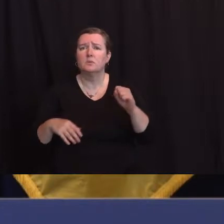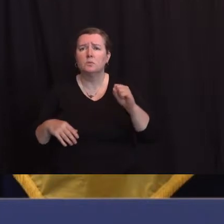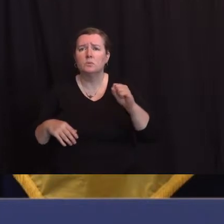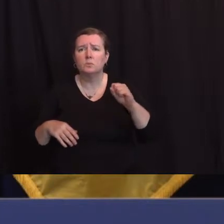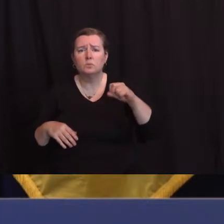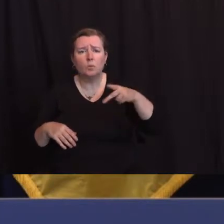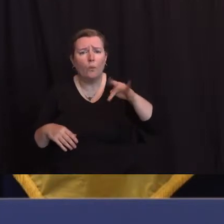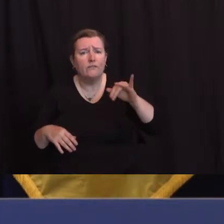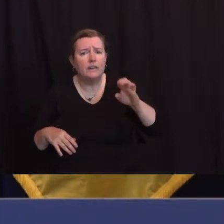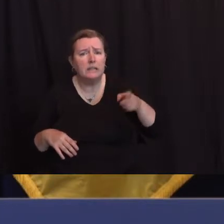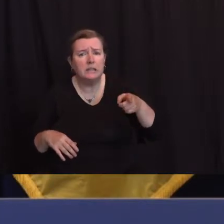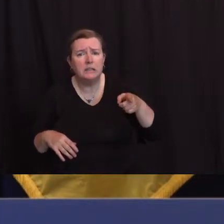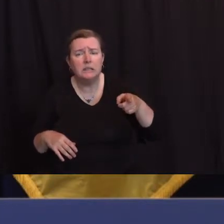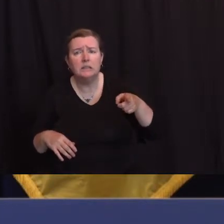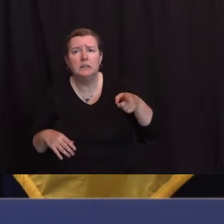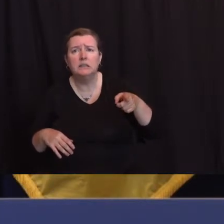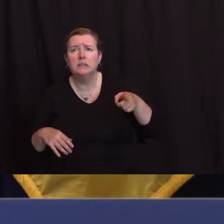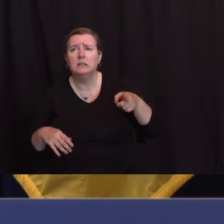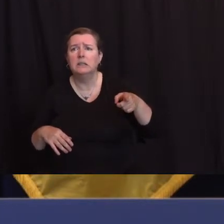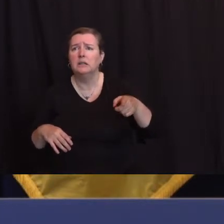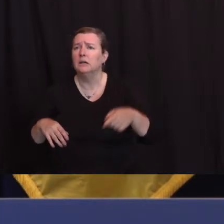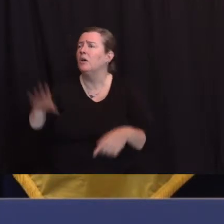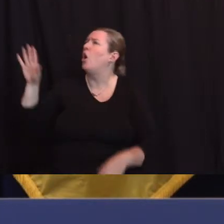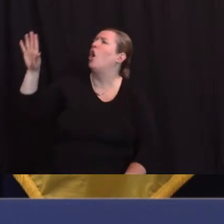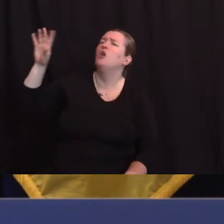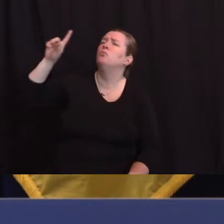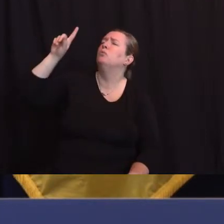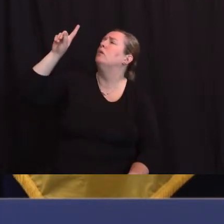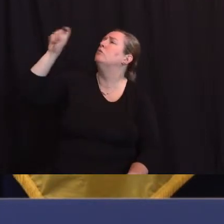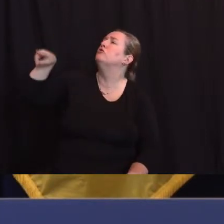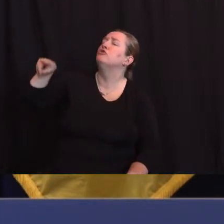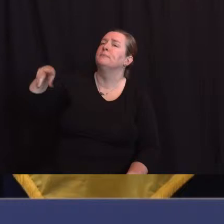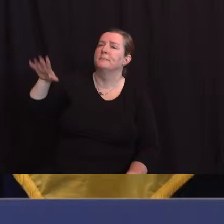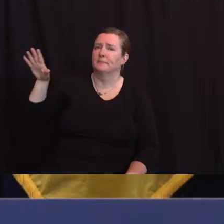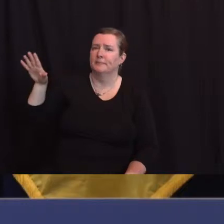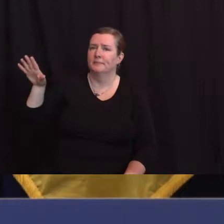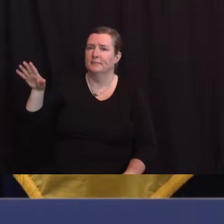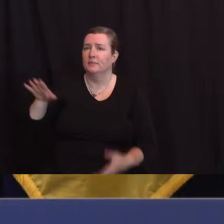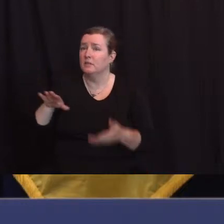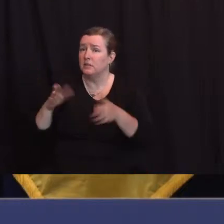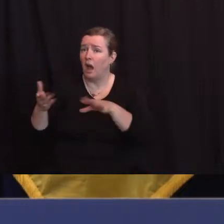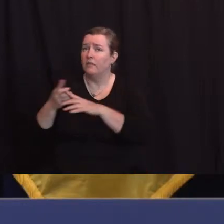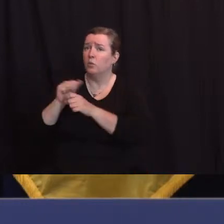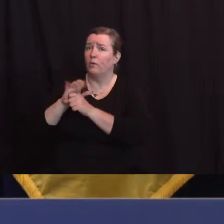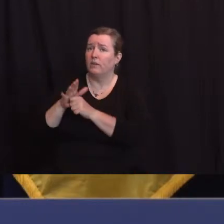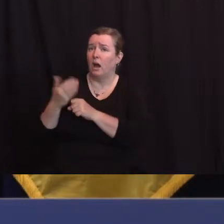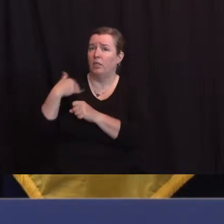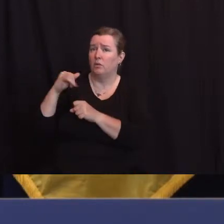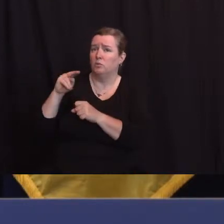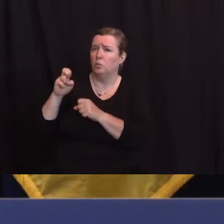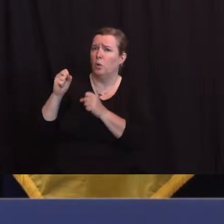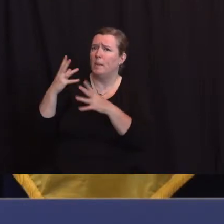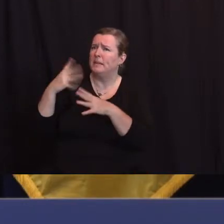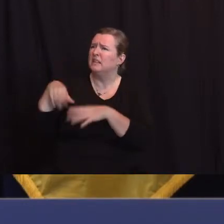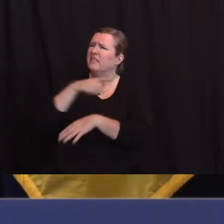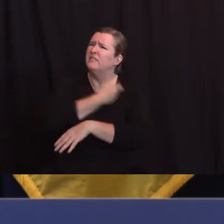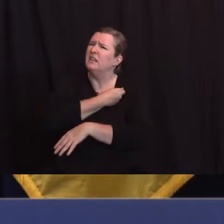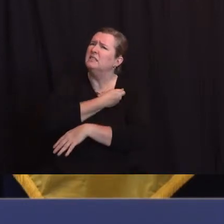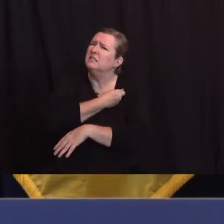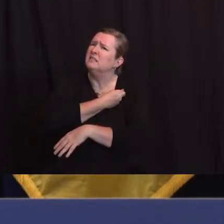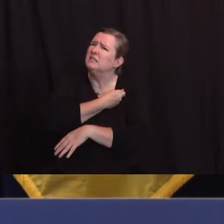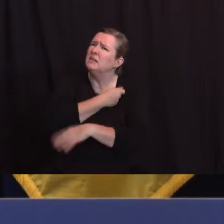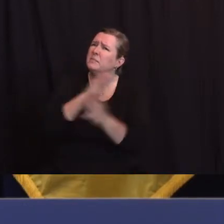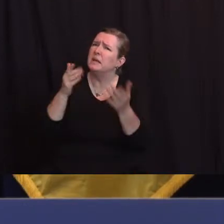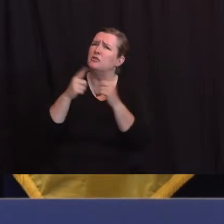round. Just one question. Out of the COVID deaths in June, how many of those people were vaccinated versus